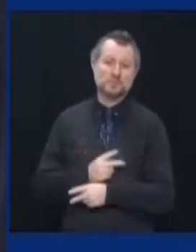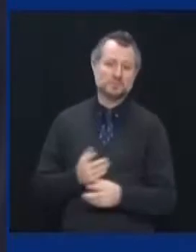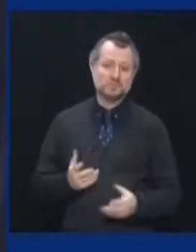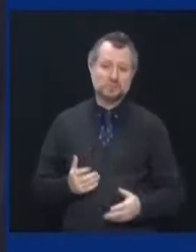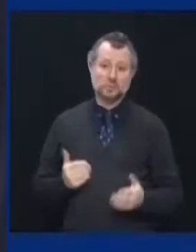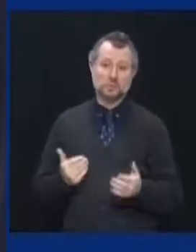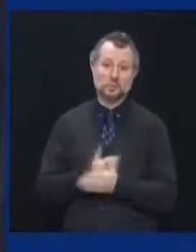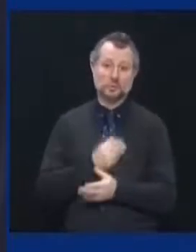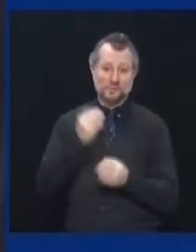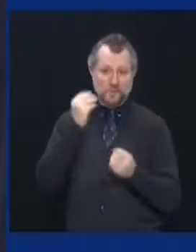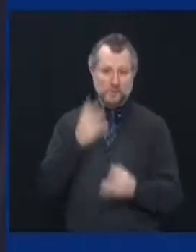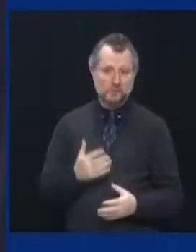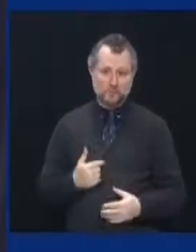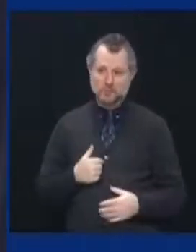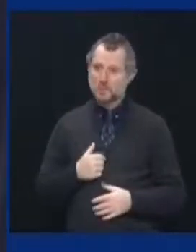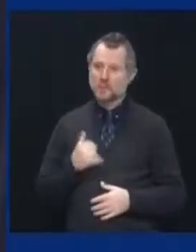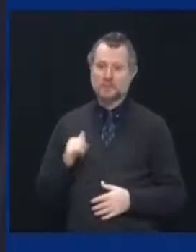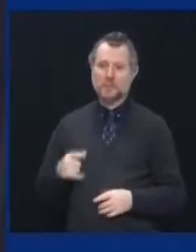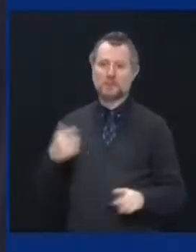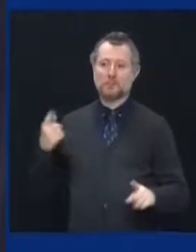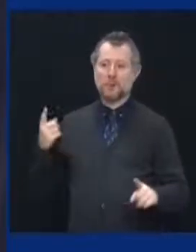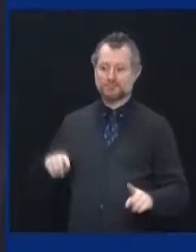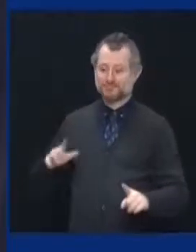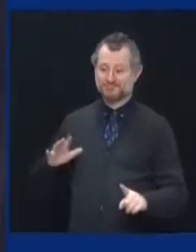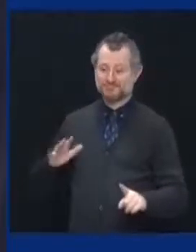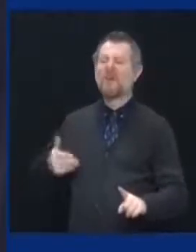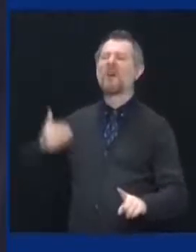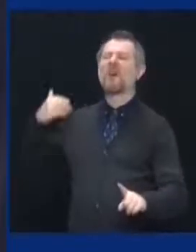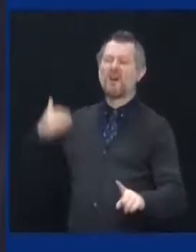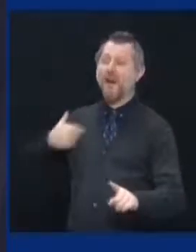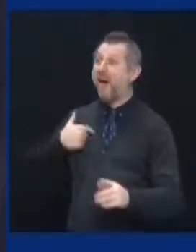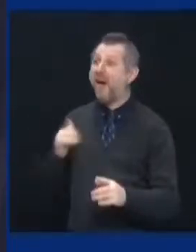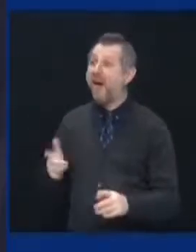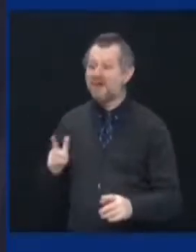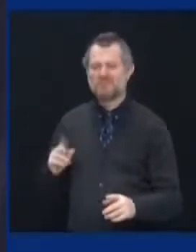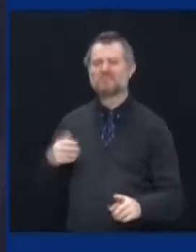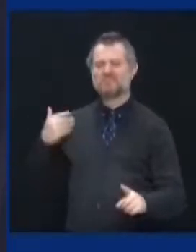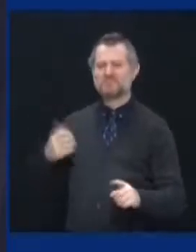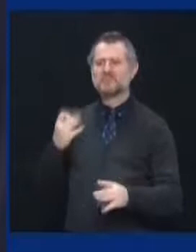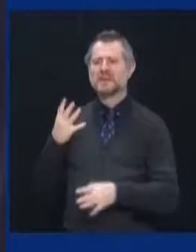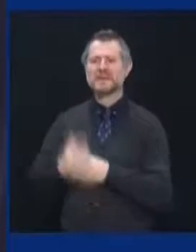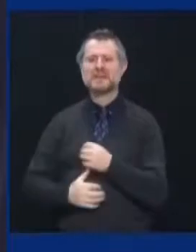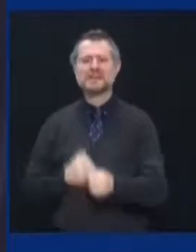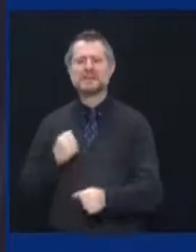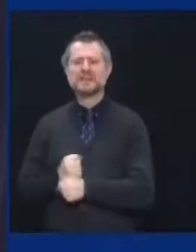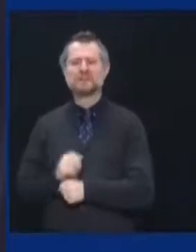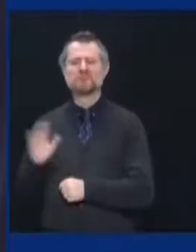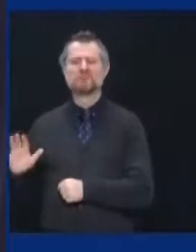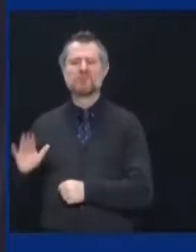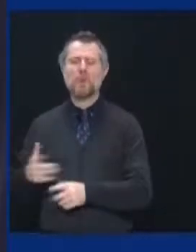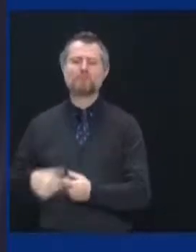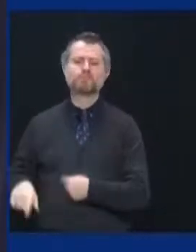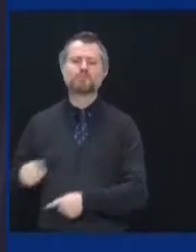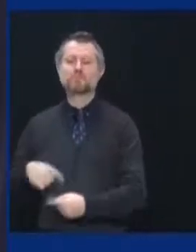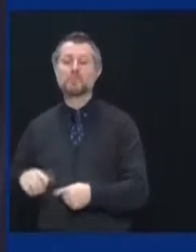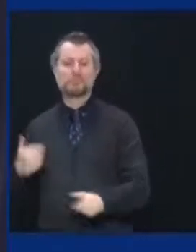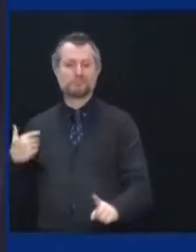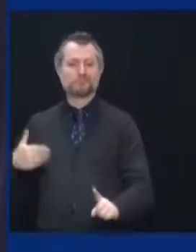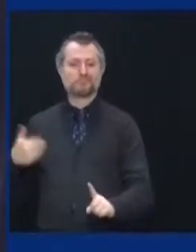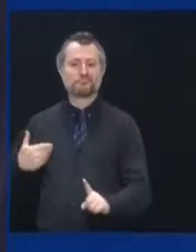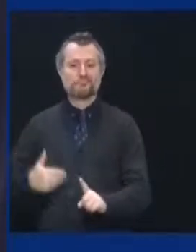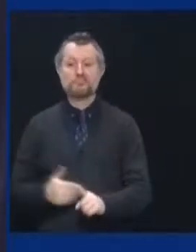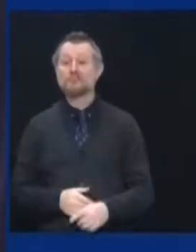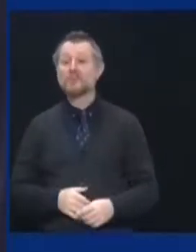People have been complaining about this for years. The kettling policy had been discussed